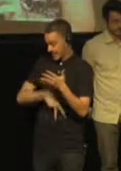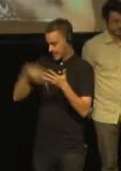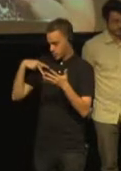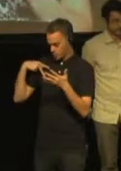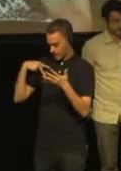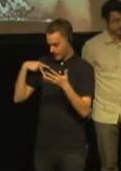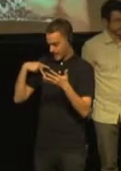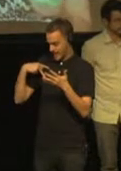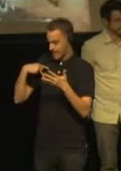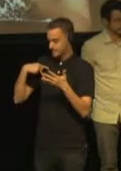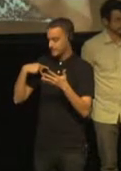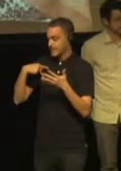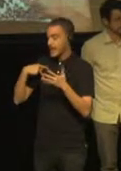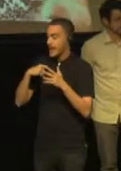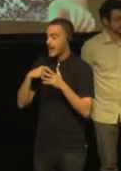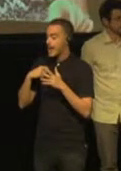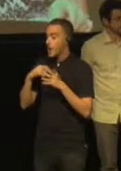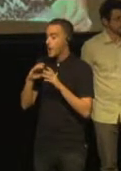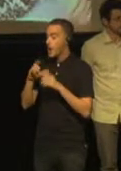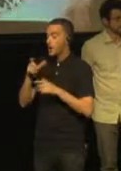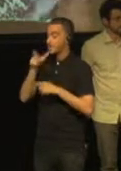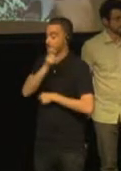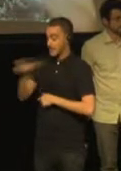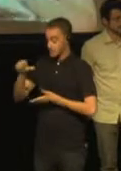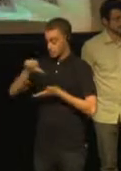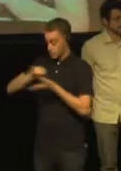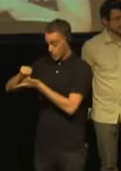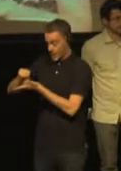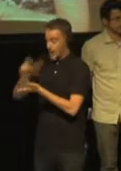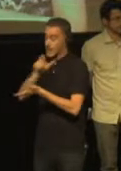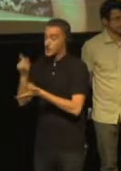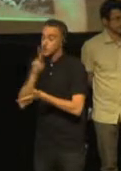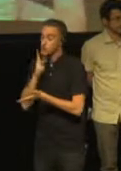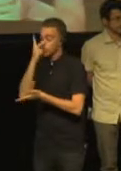population within the general population in that country.